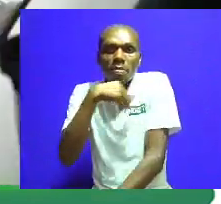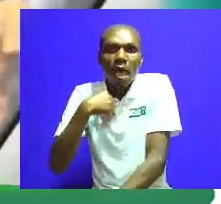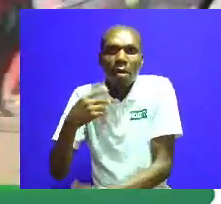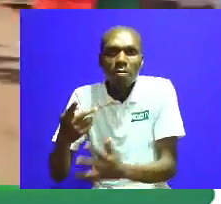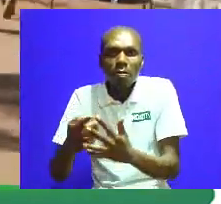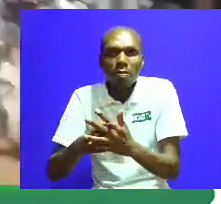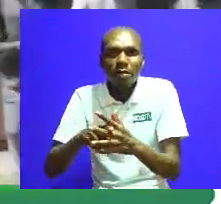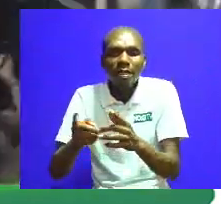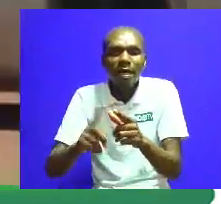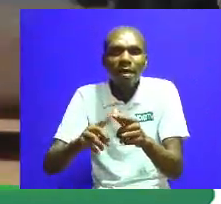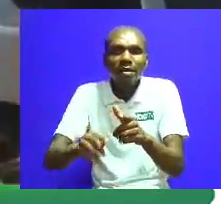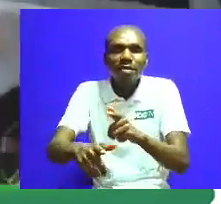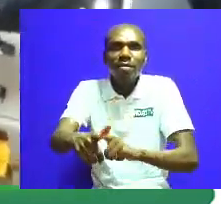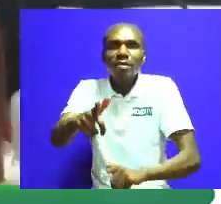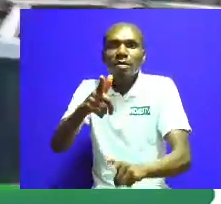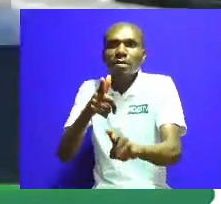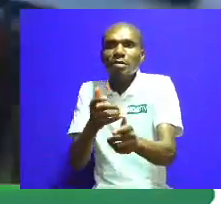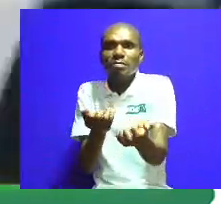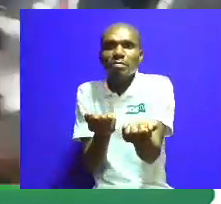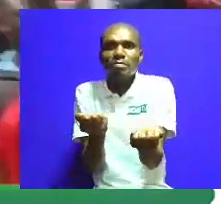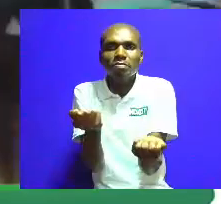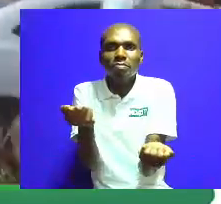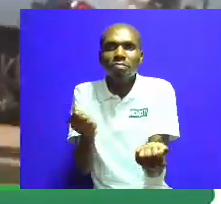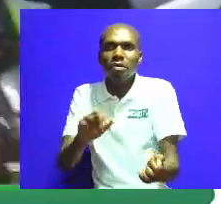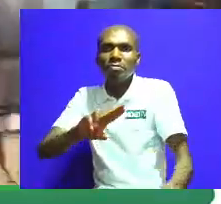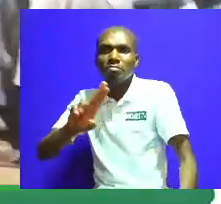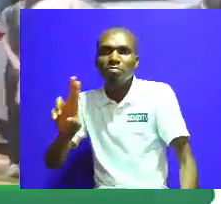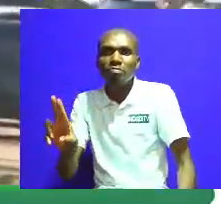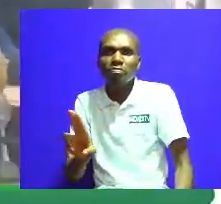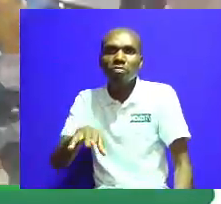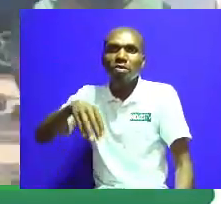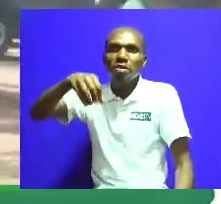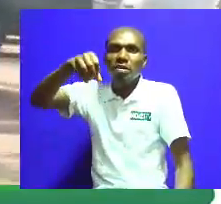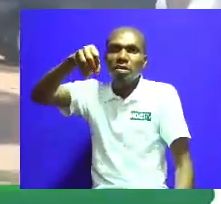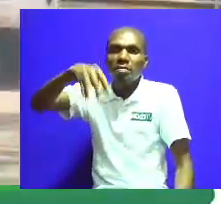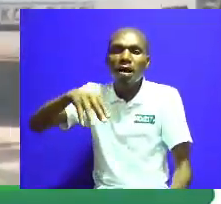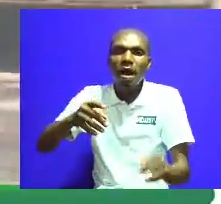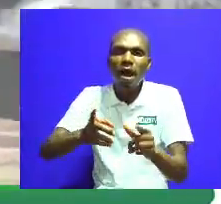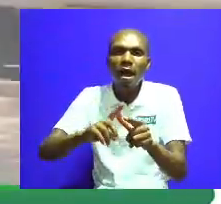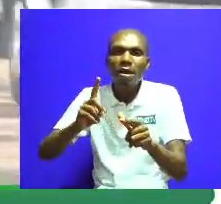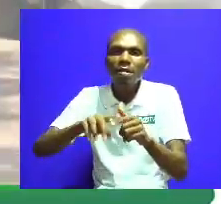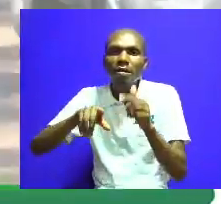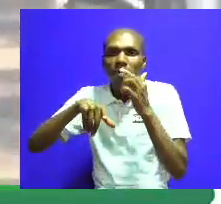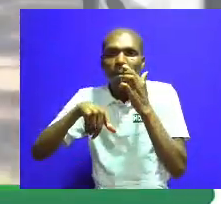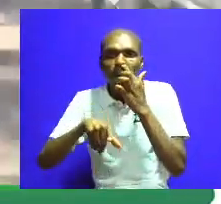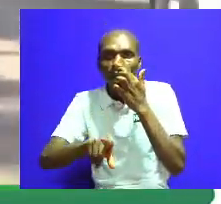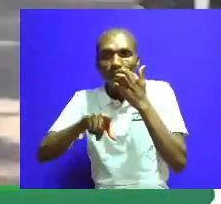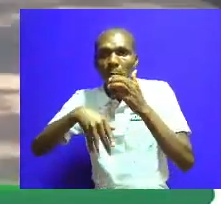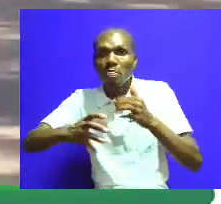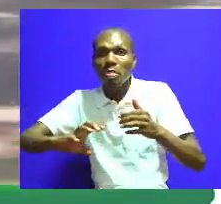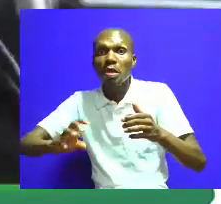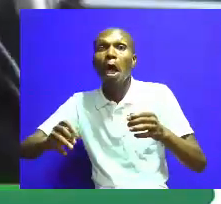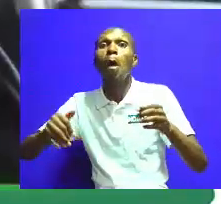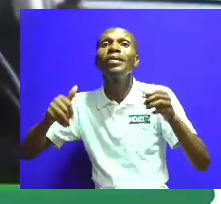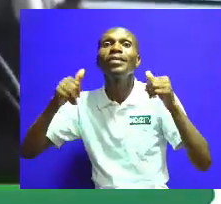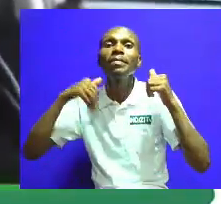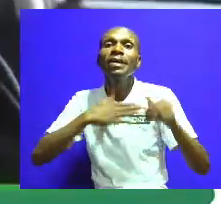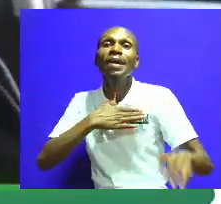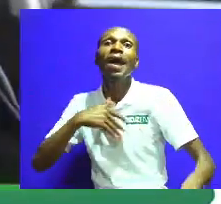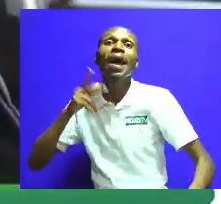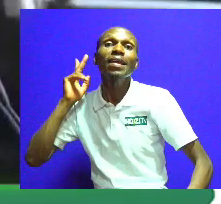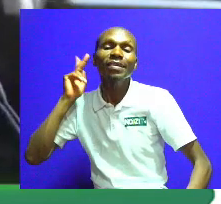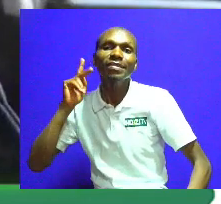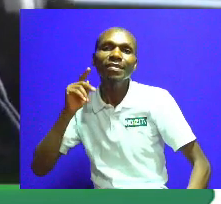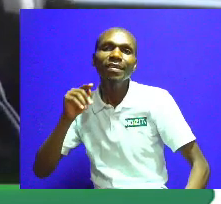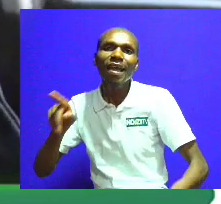gusiolia egali egotumeka omorero bw'estima na gokora etaro ya bene account ya Nyamira na Kisii.